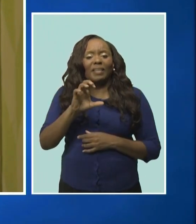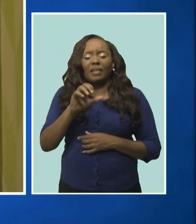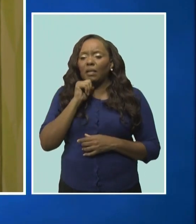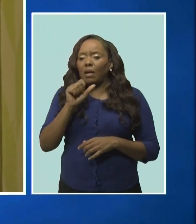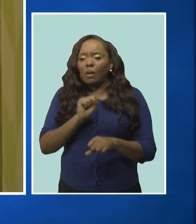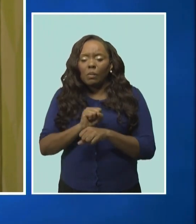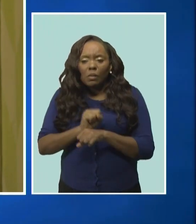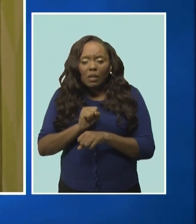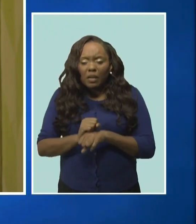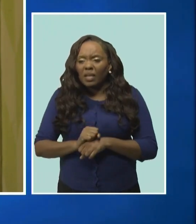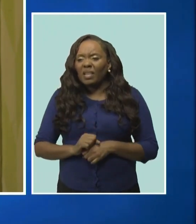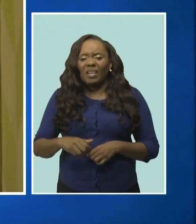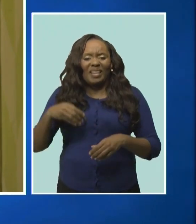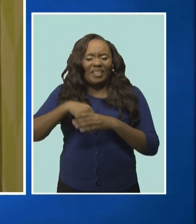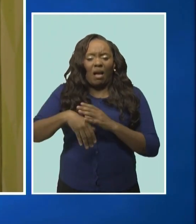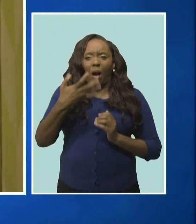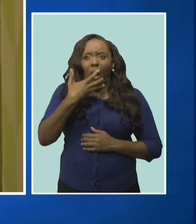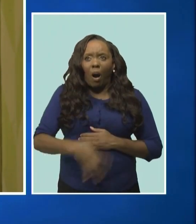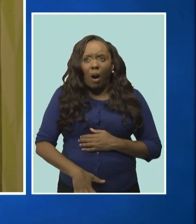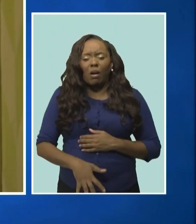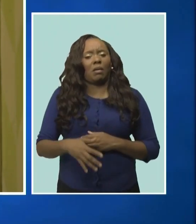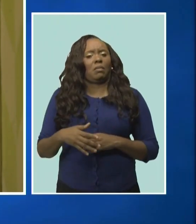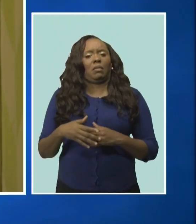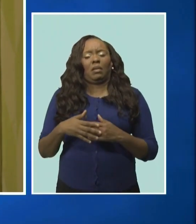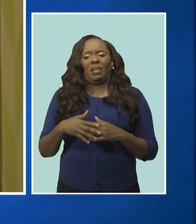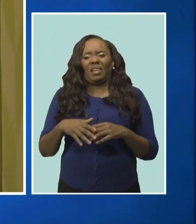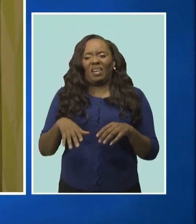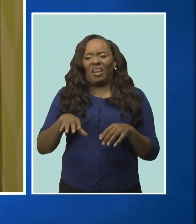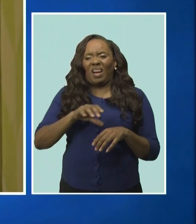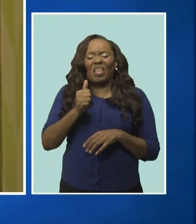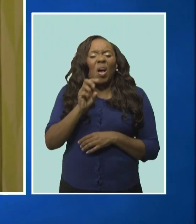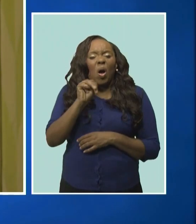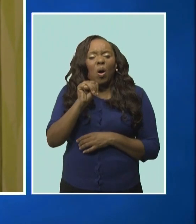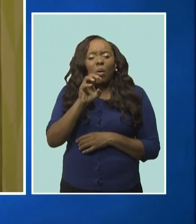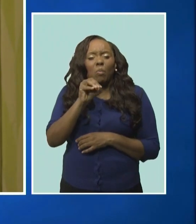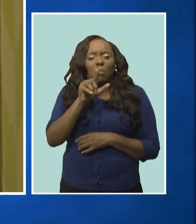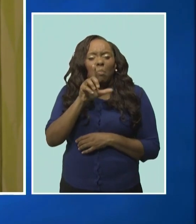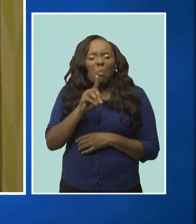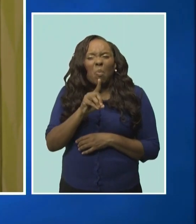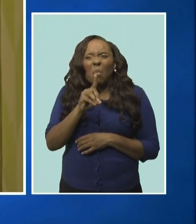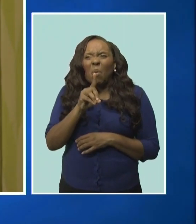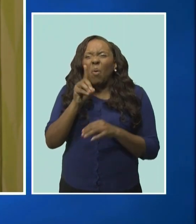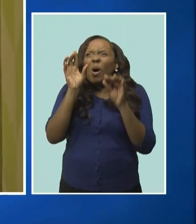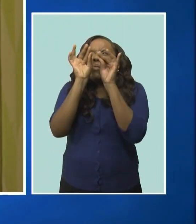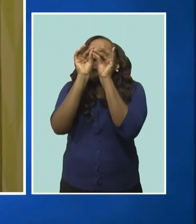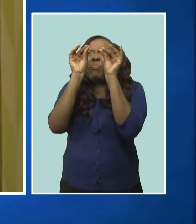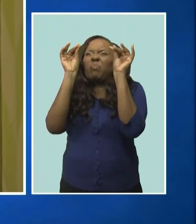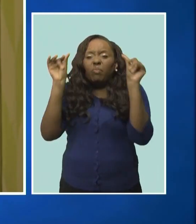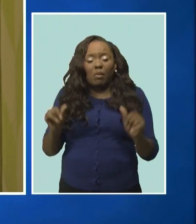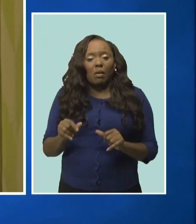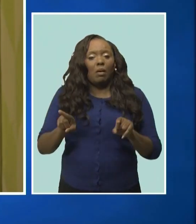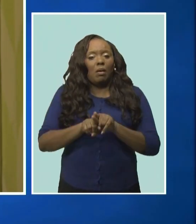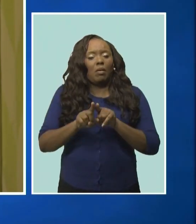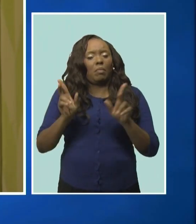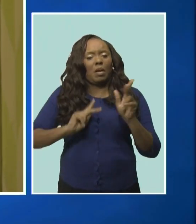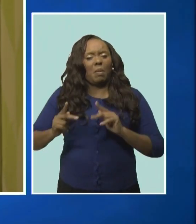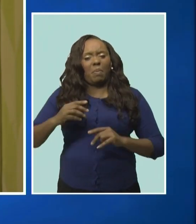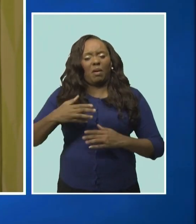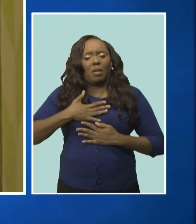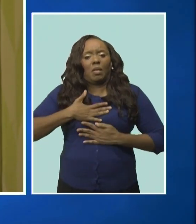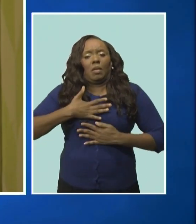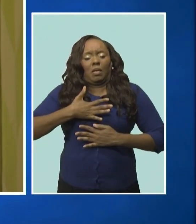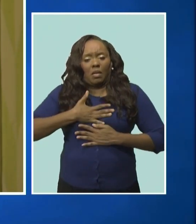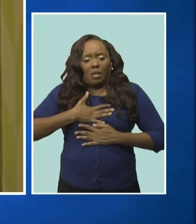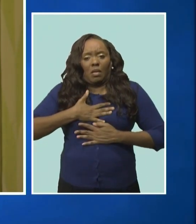hot workspaces and mold growth. As a result, there have been complaints of respiratory issues and other